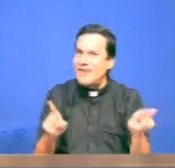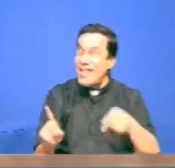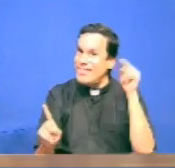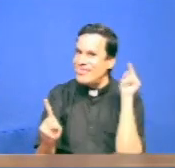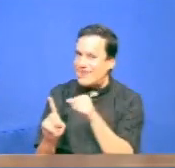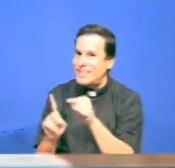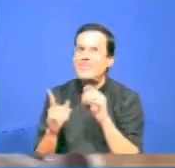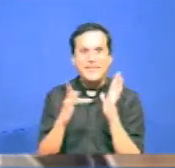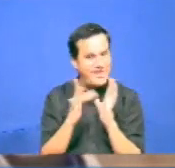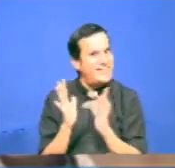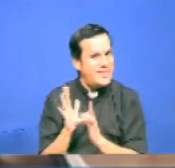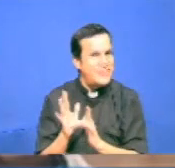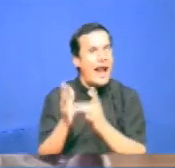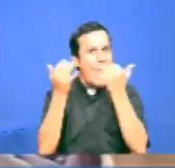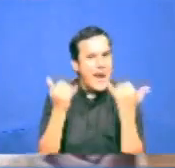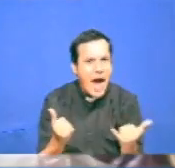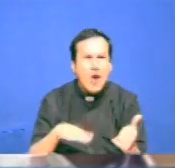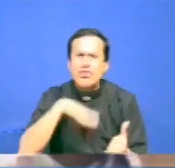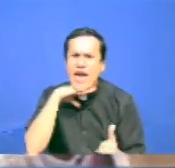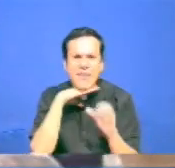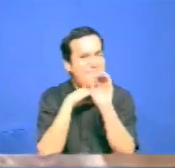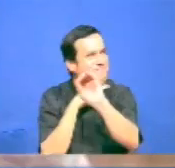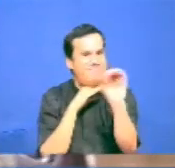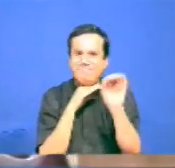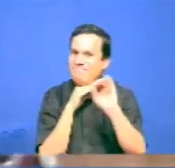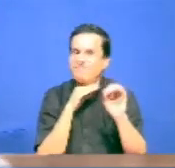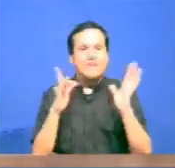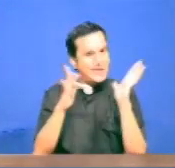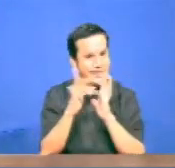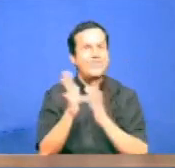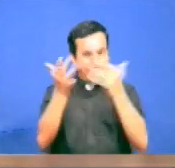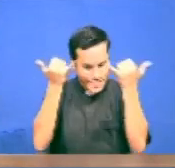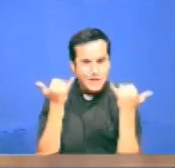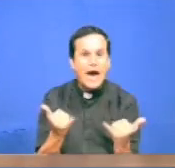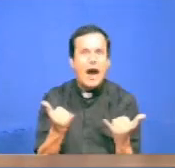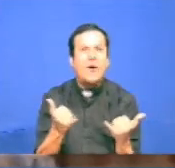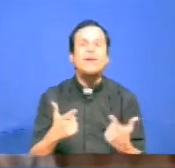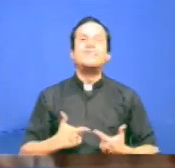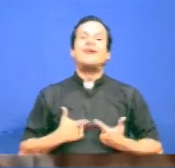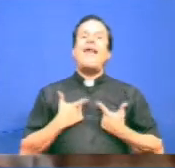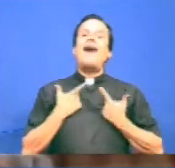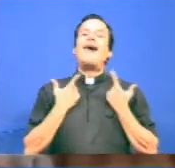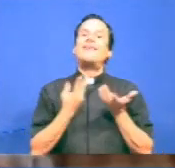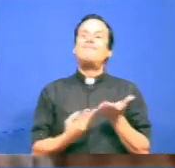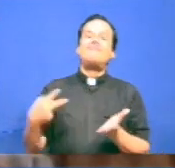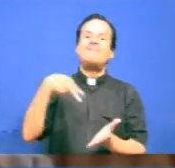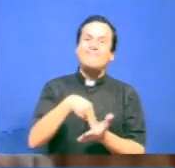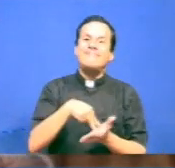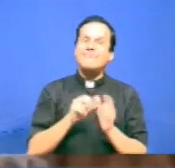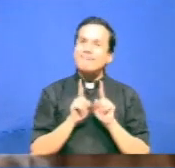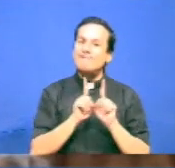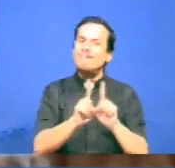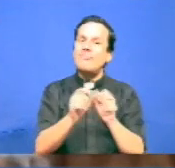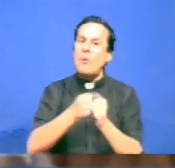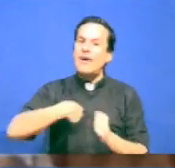is alive, is well, is with us. And he continues to tell them, in